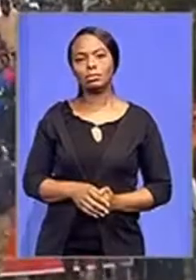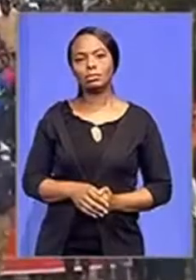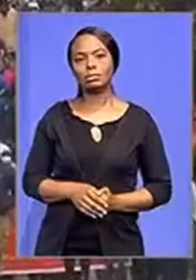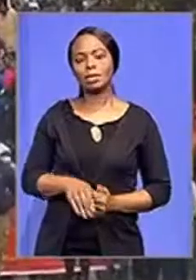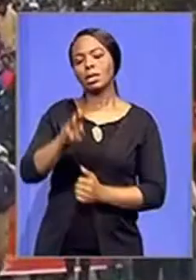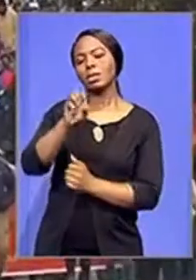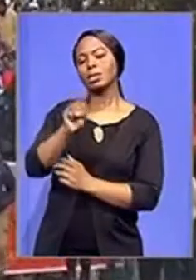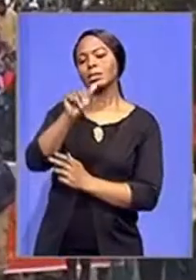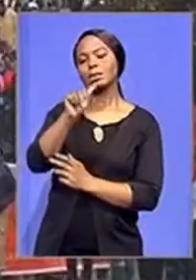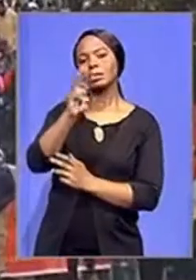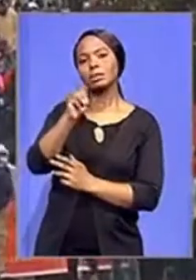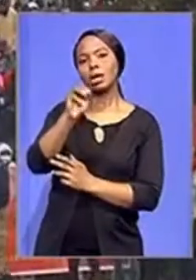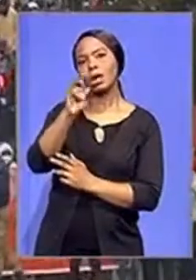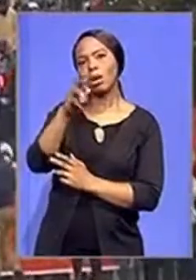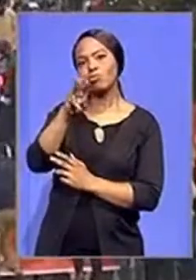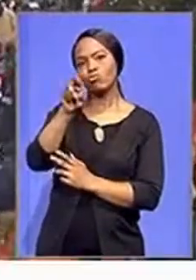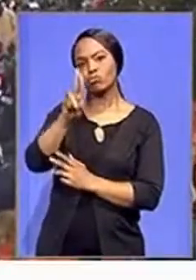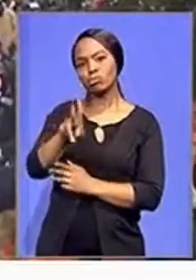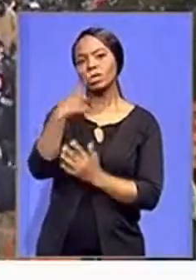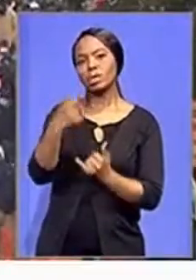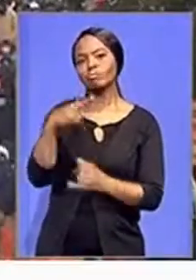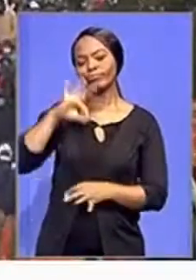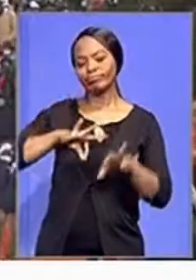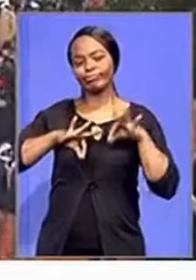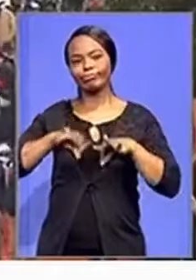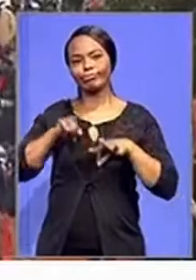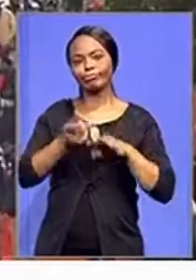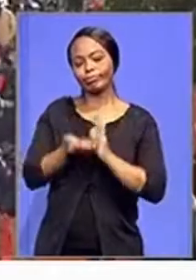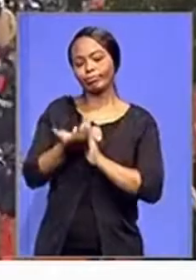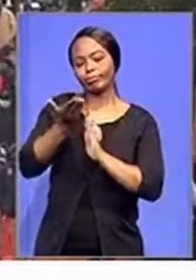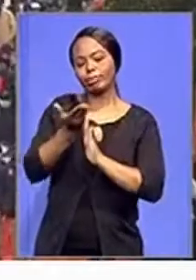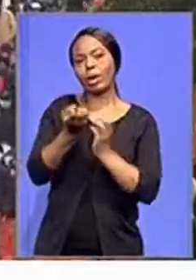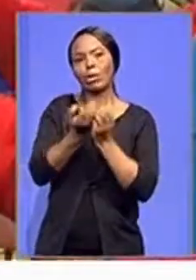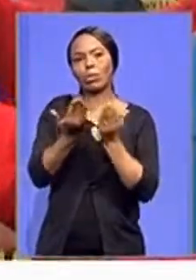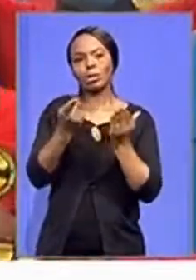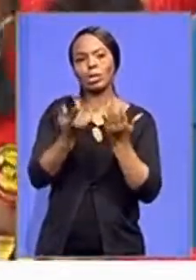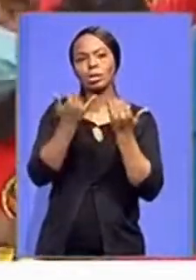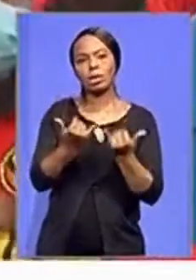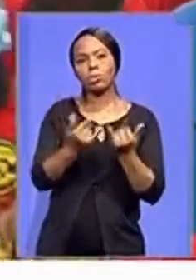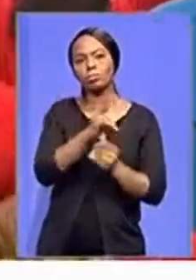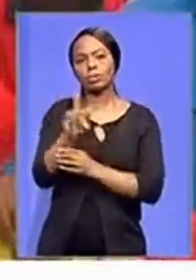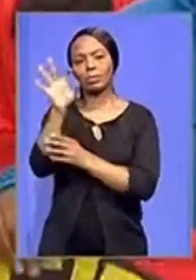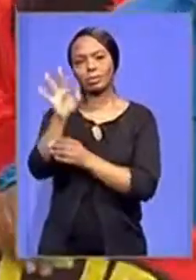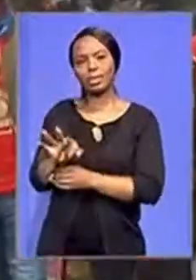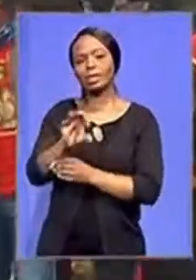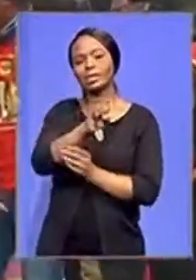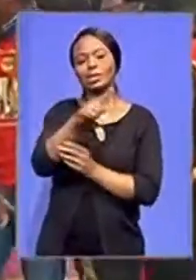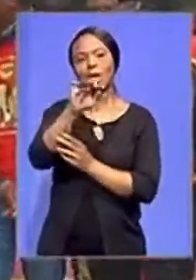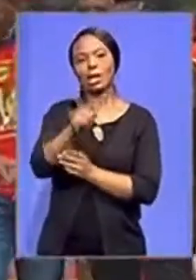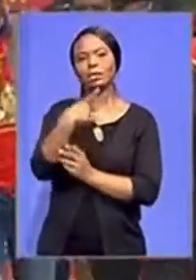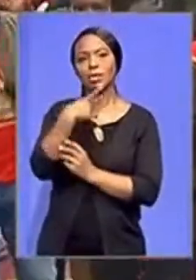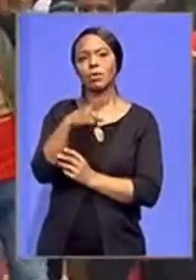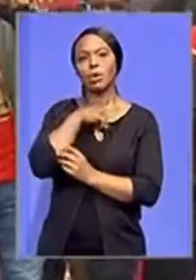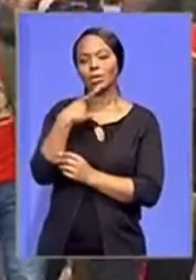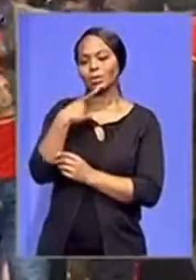SAMWU e kgapetse thoko thebolelo ya tlhatloso ya meputso ya diperesente di le 28 e rebotsweng ke SALGA. Ba ikuela gore